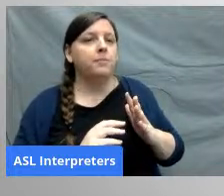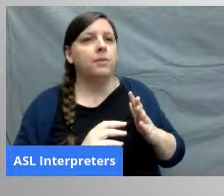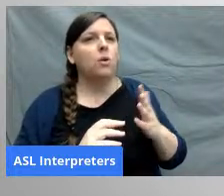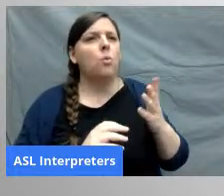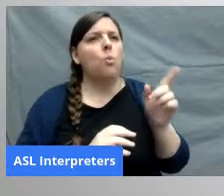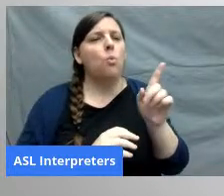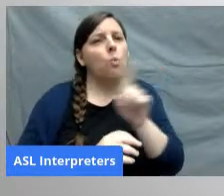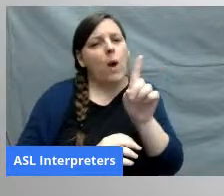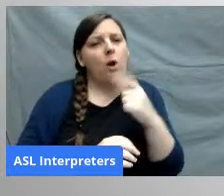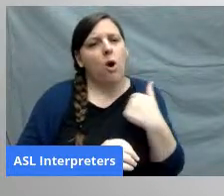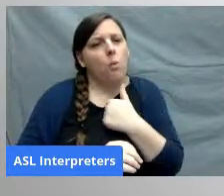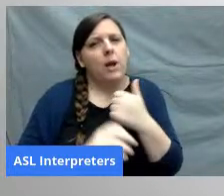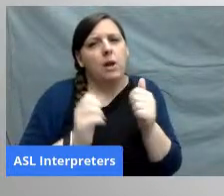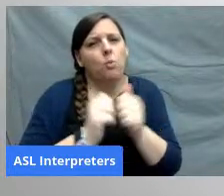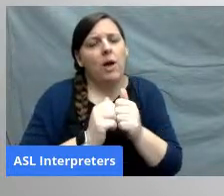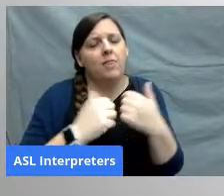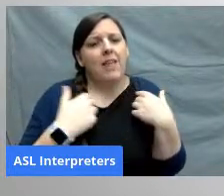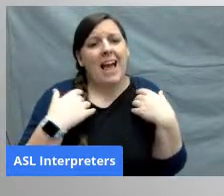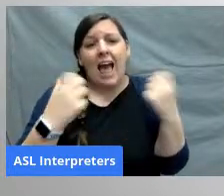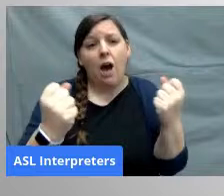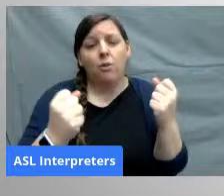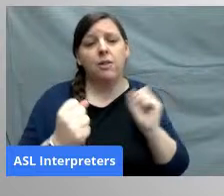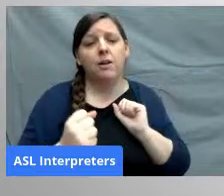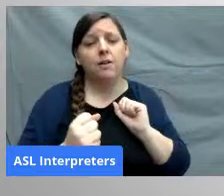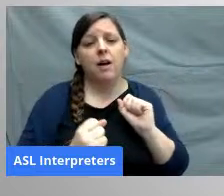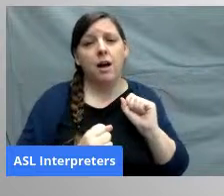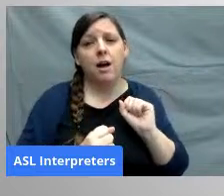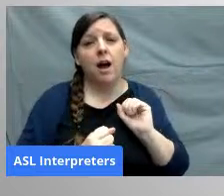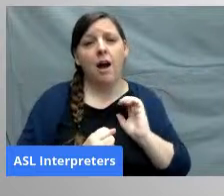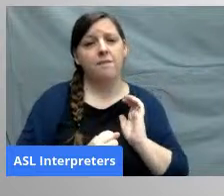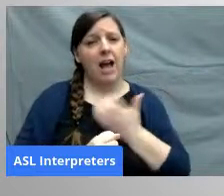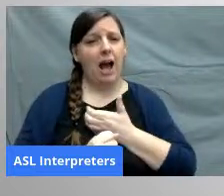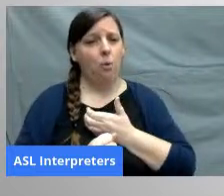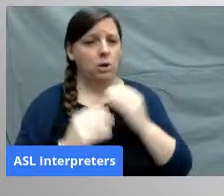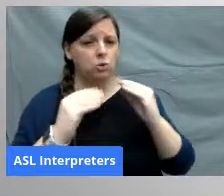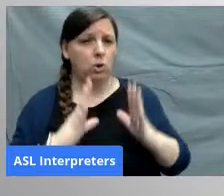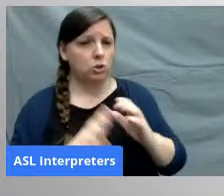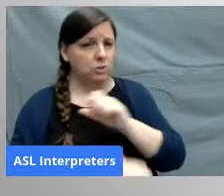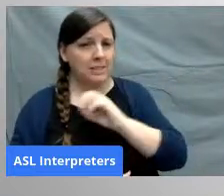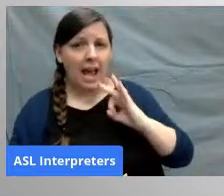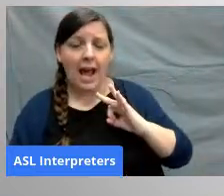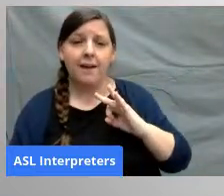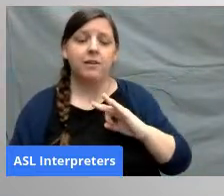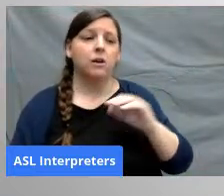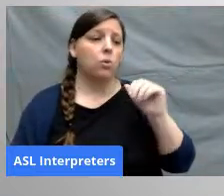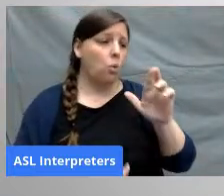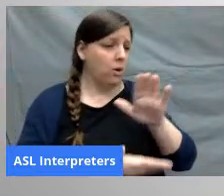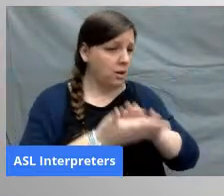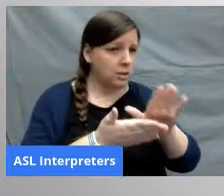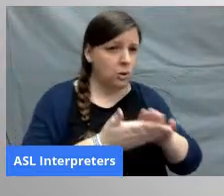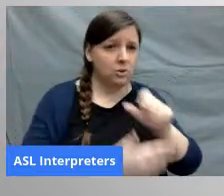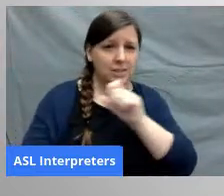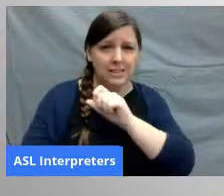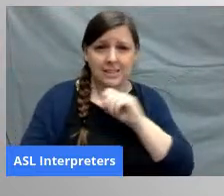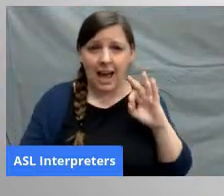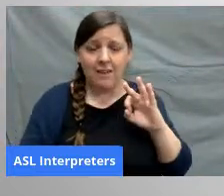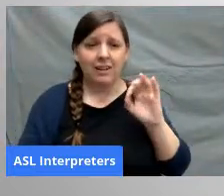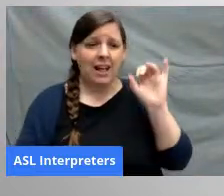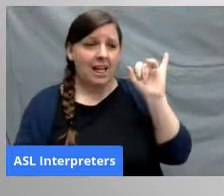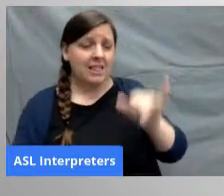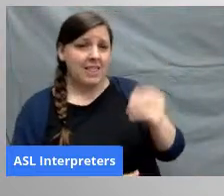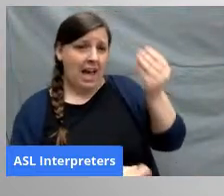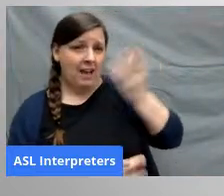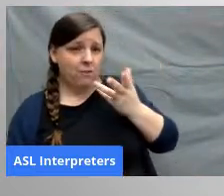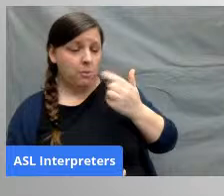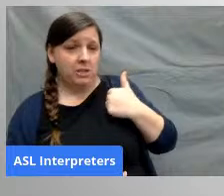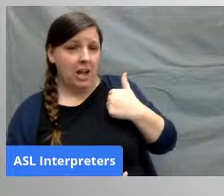are we in the health of our custodial staff, where are we, so I don't have that information. So when